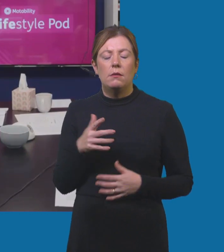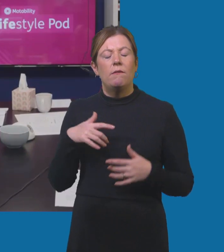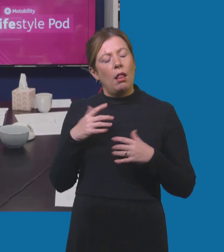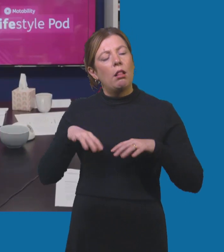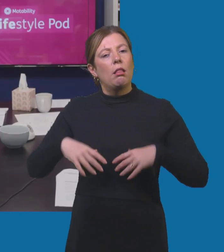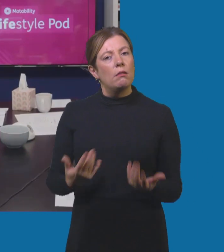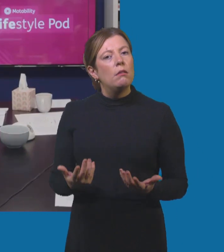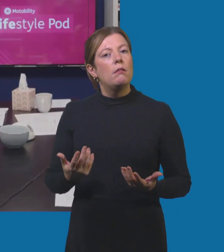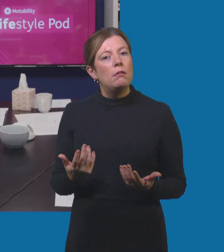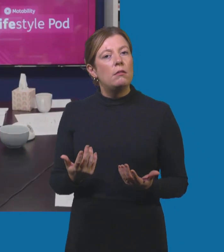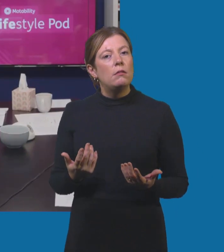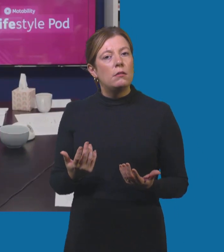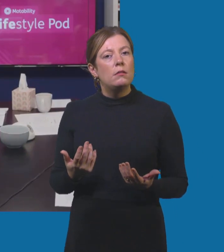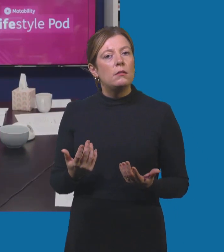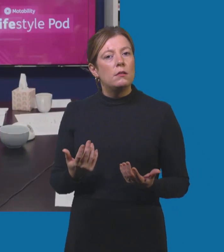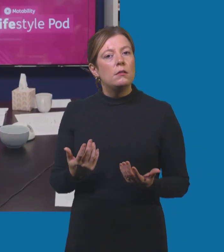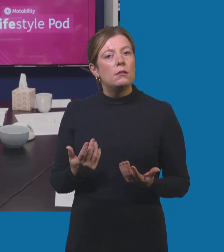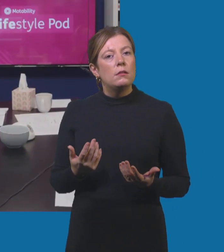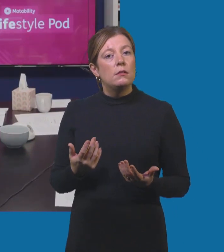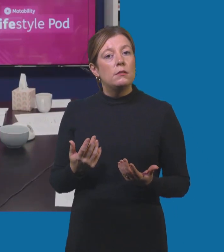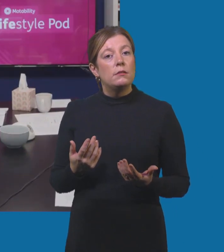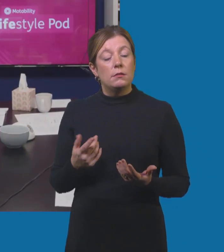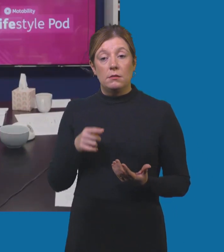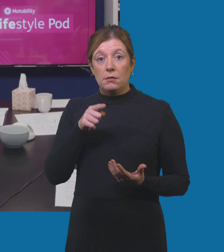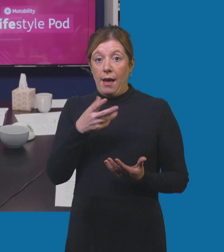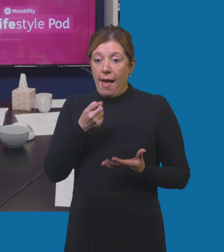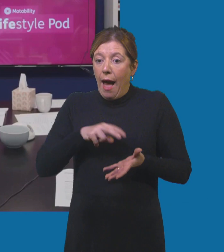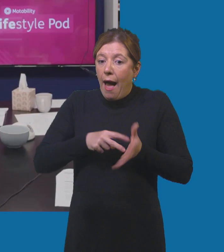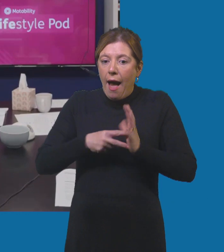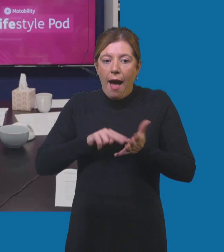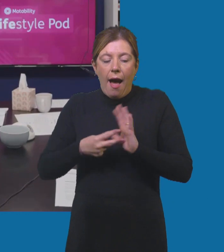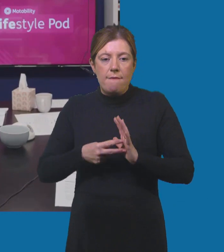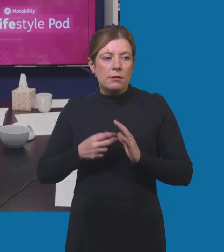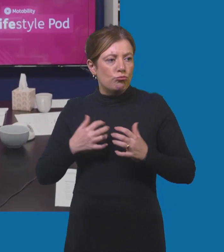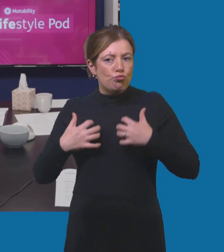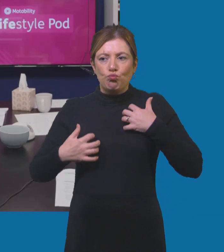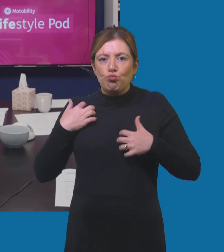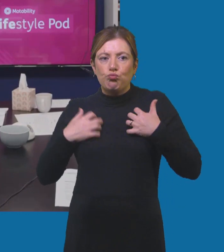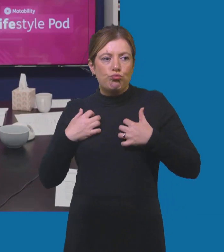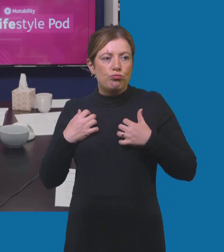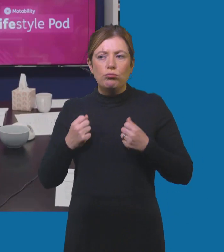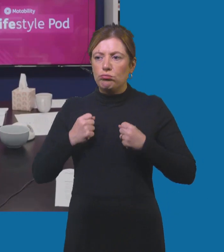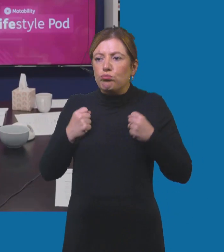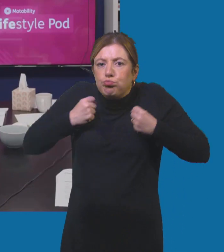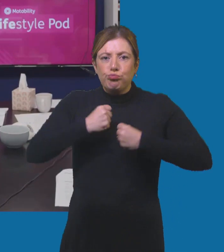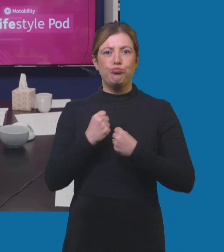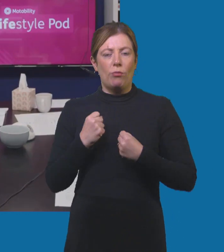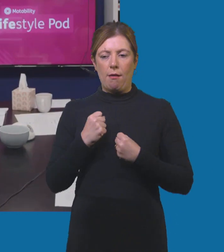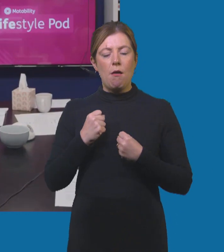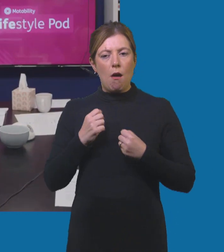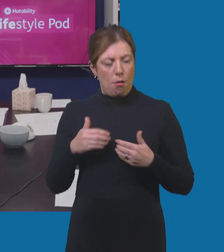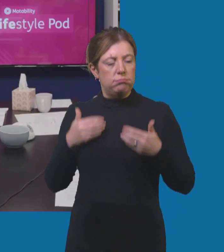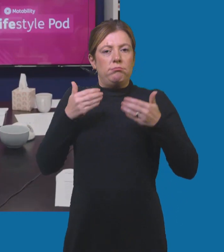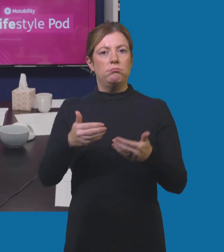As long as whatever it is you're aiming for gives you goosebumps and the hairs on the back of your neck stick up, that's a